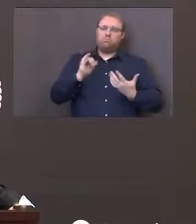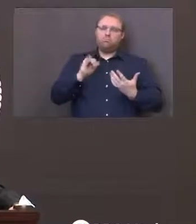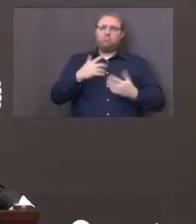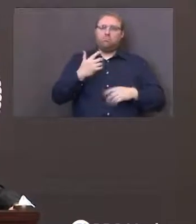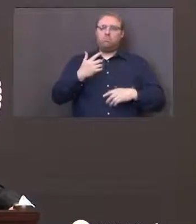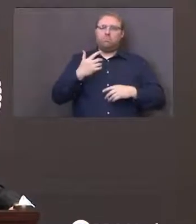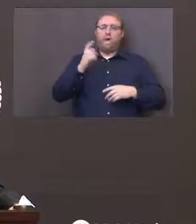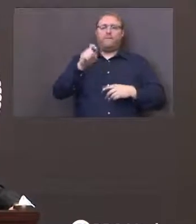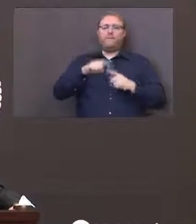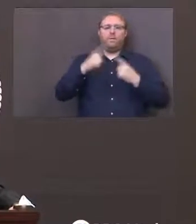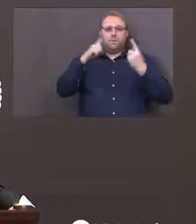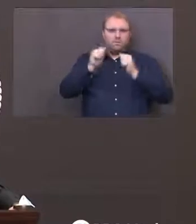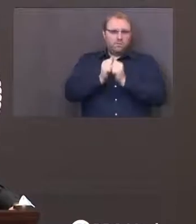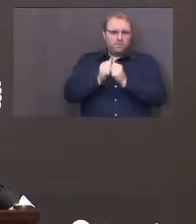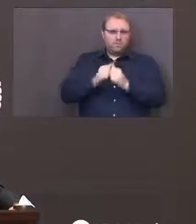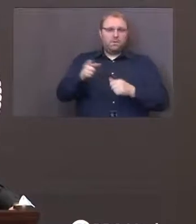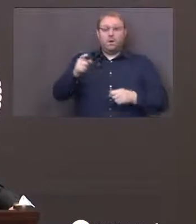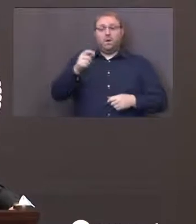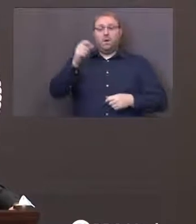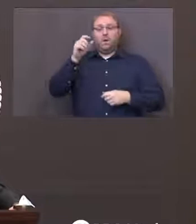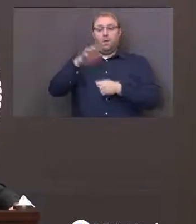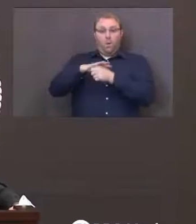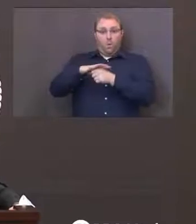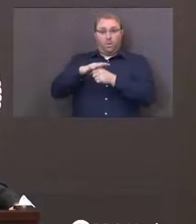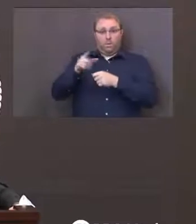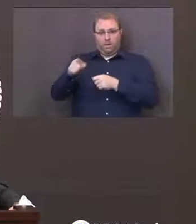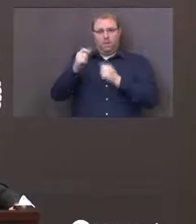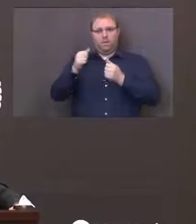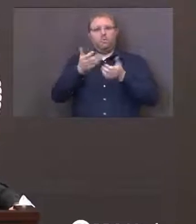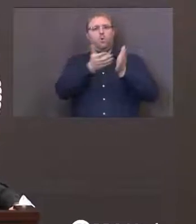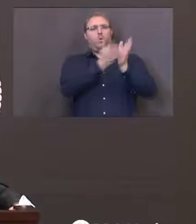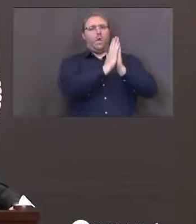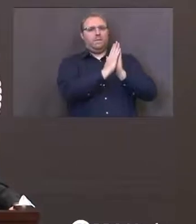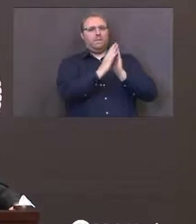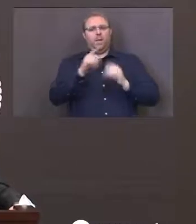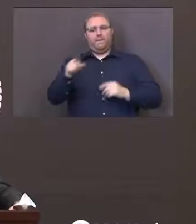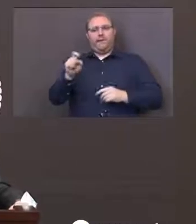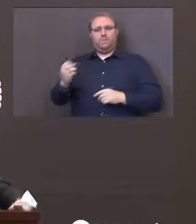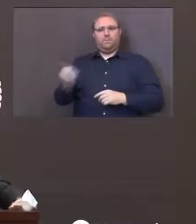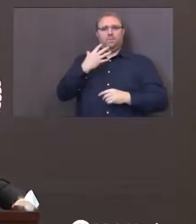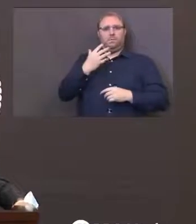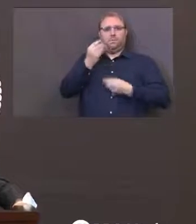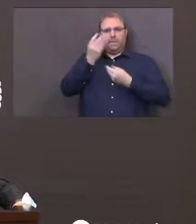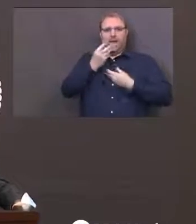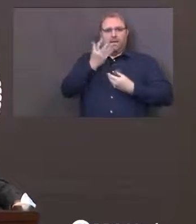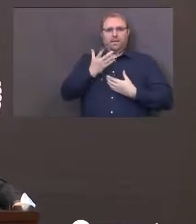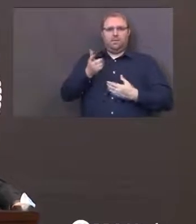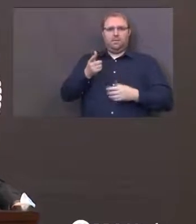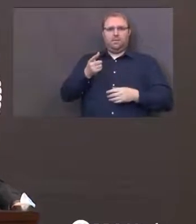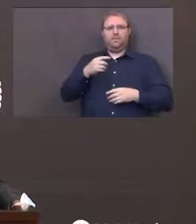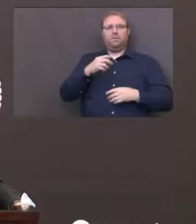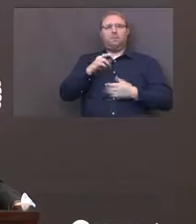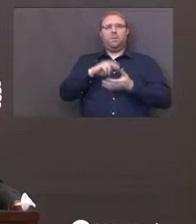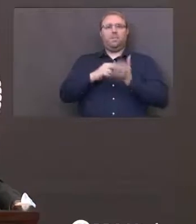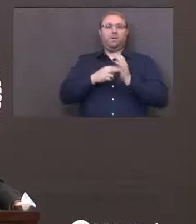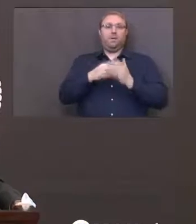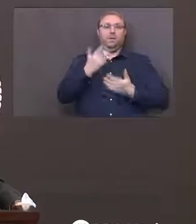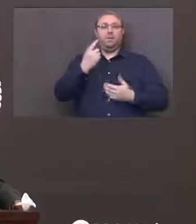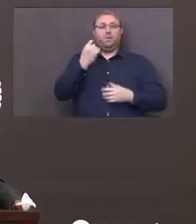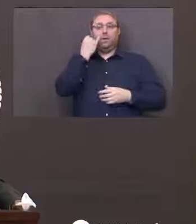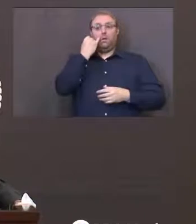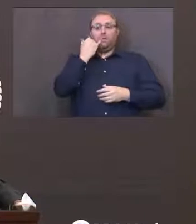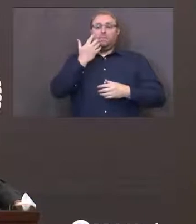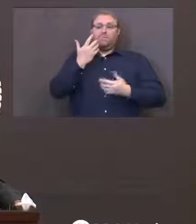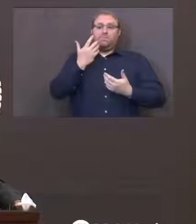the local control. They certainly make the request, and they base that on data. Clearly, somebody could be in a very